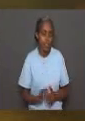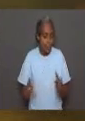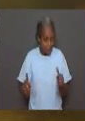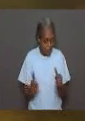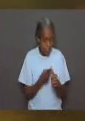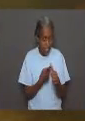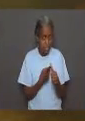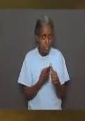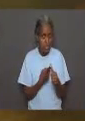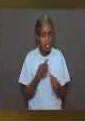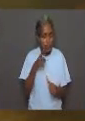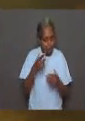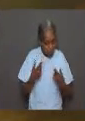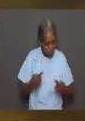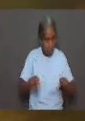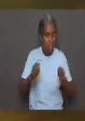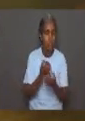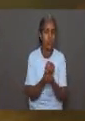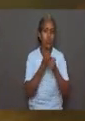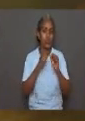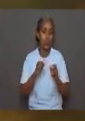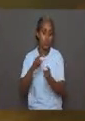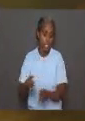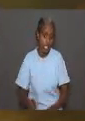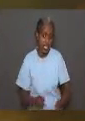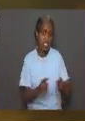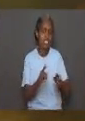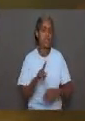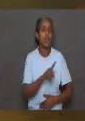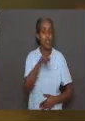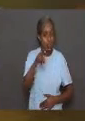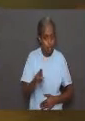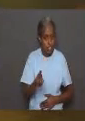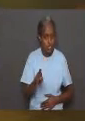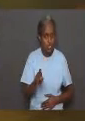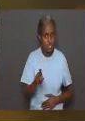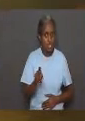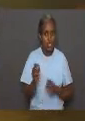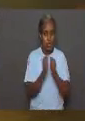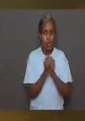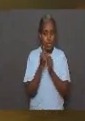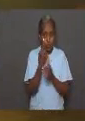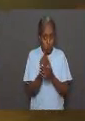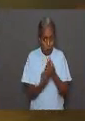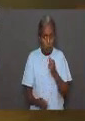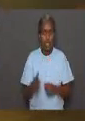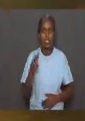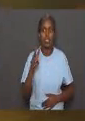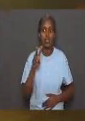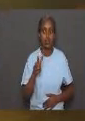First, you will try to solve a system of equations with only